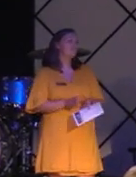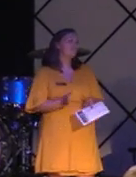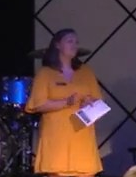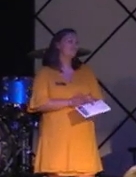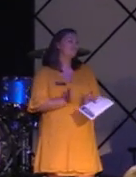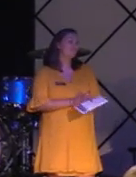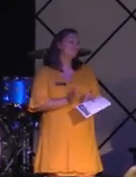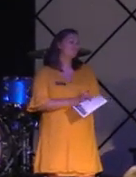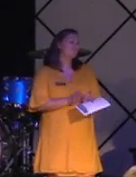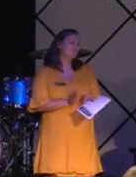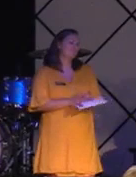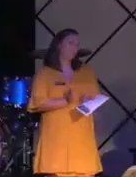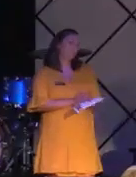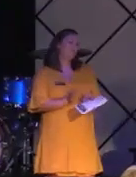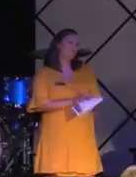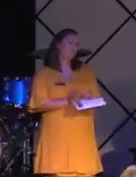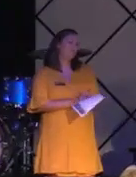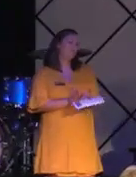3.